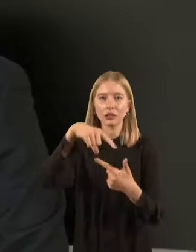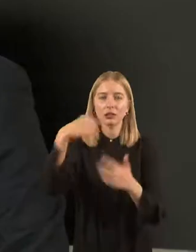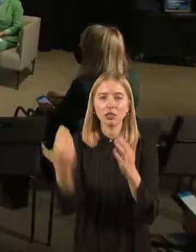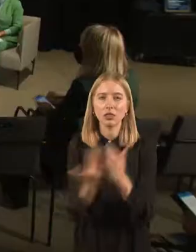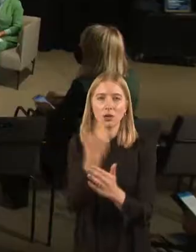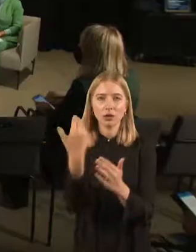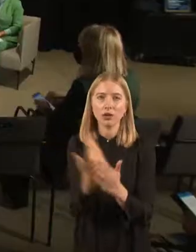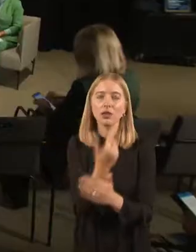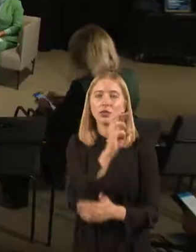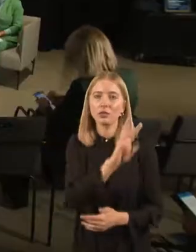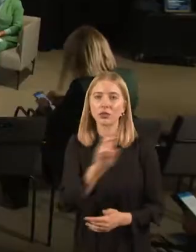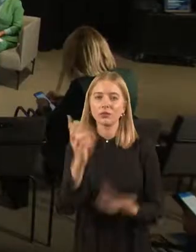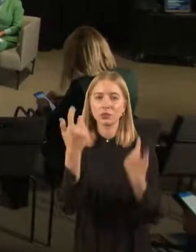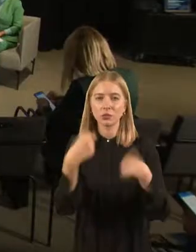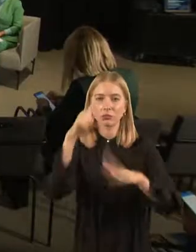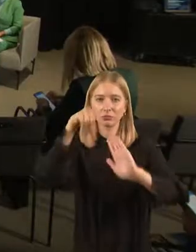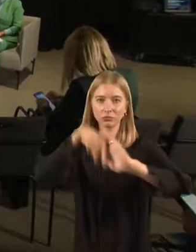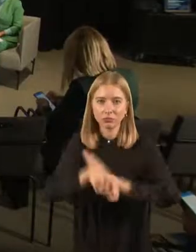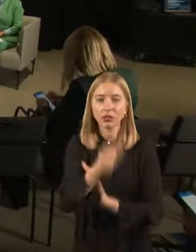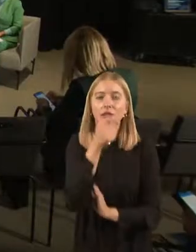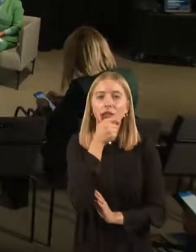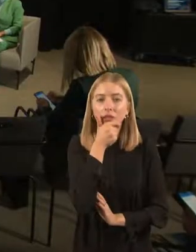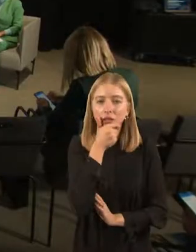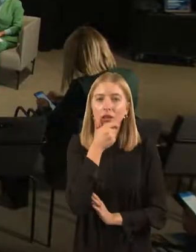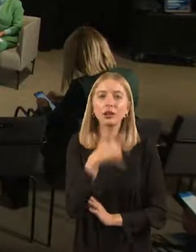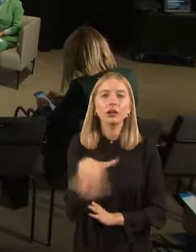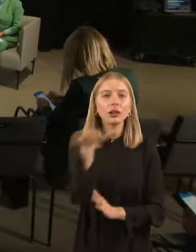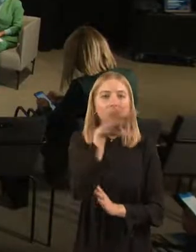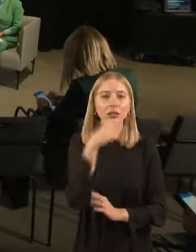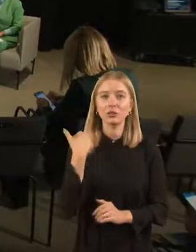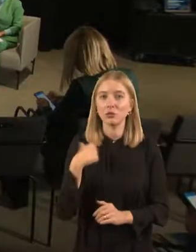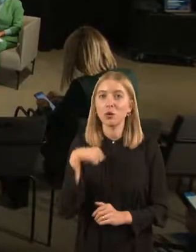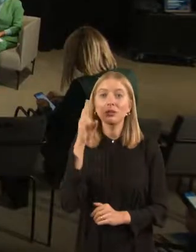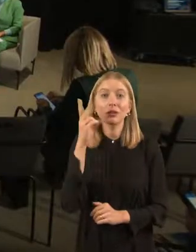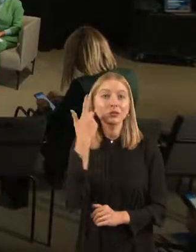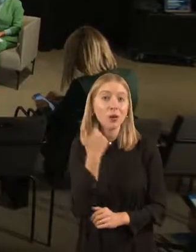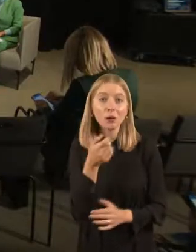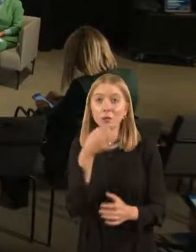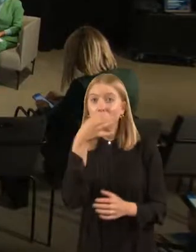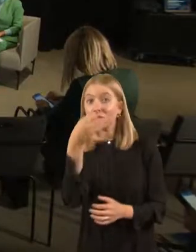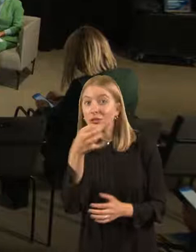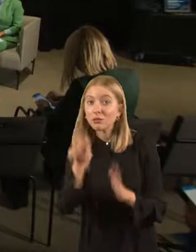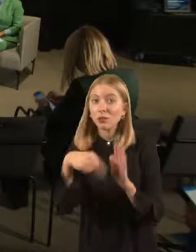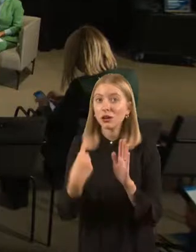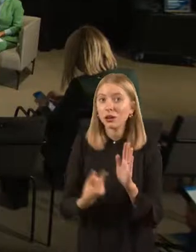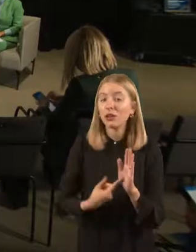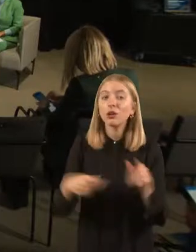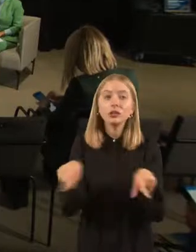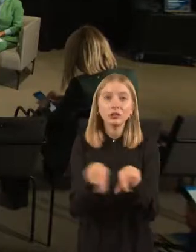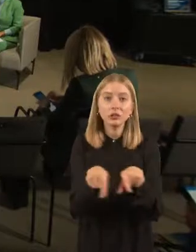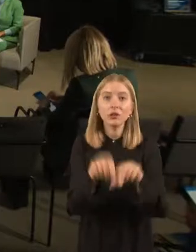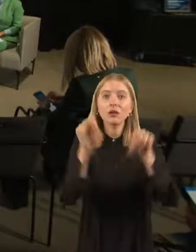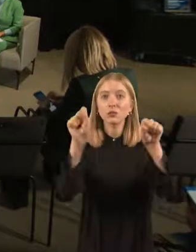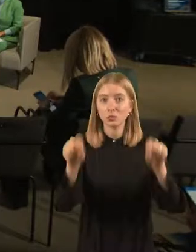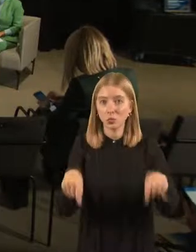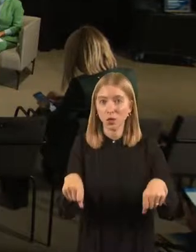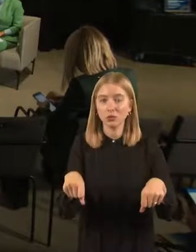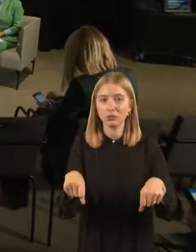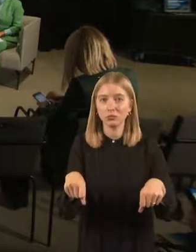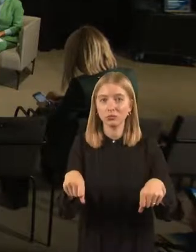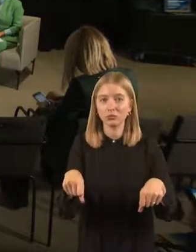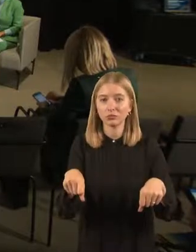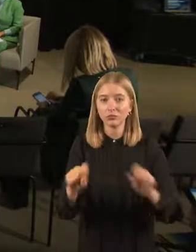And the moderator informs that this discussion is streamed live on LRT,